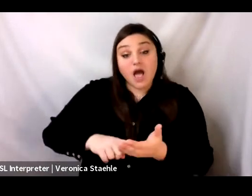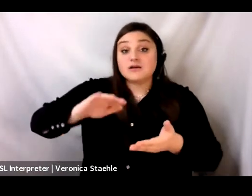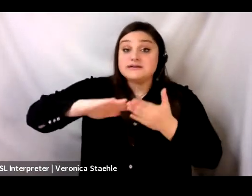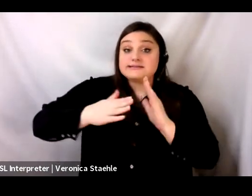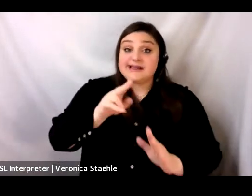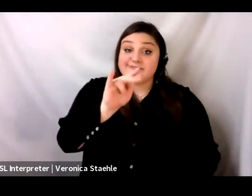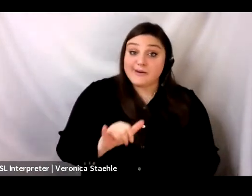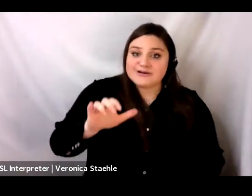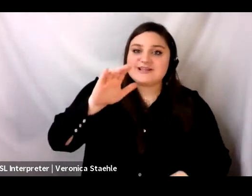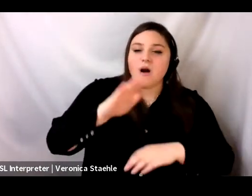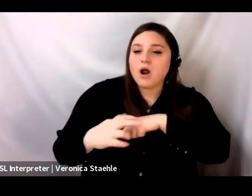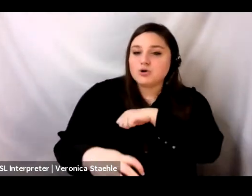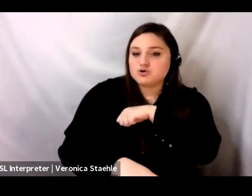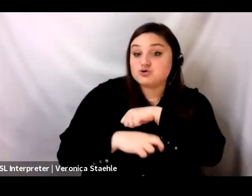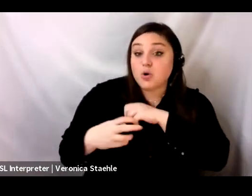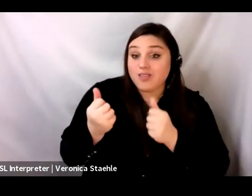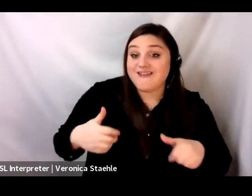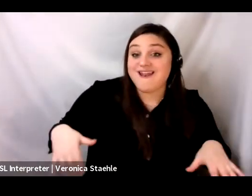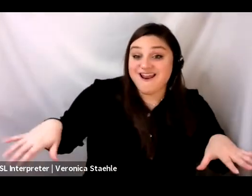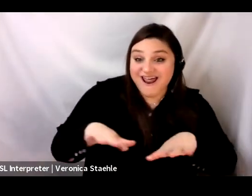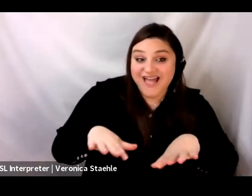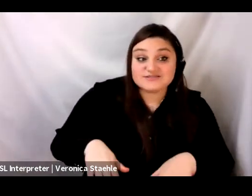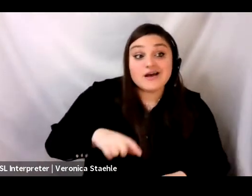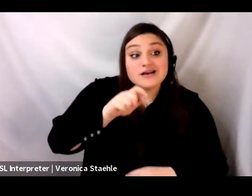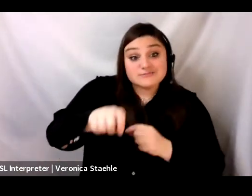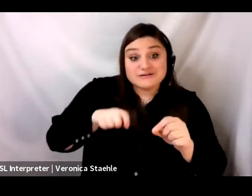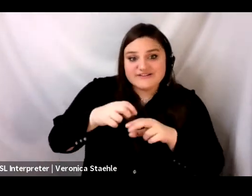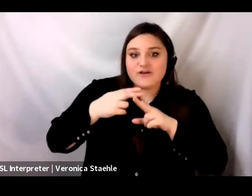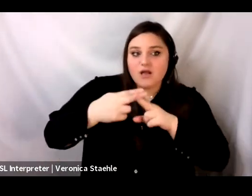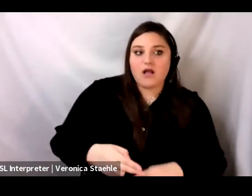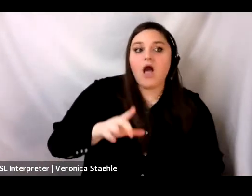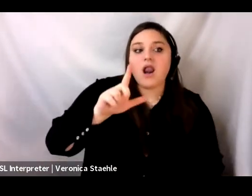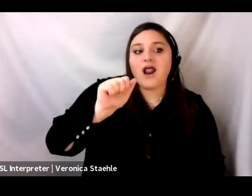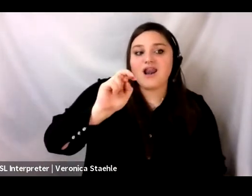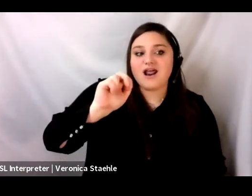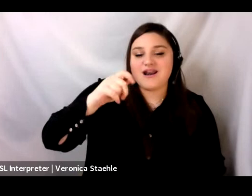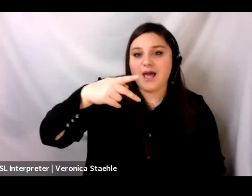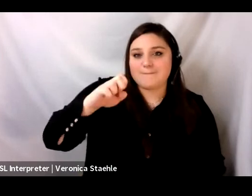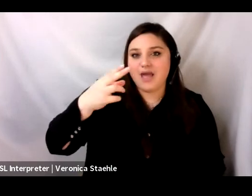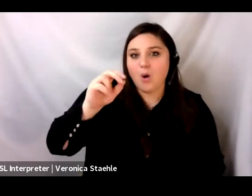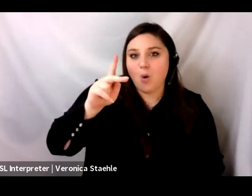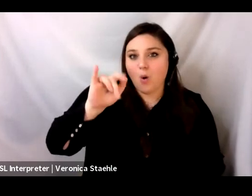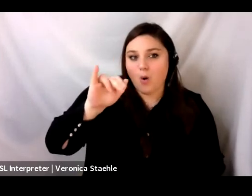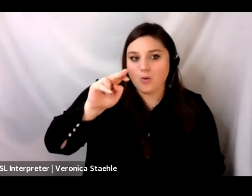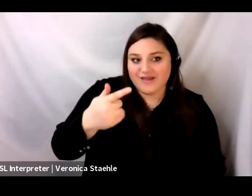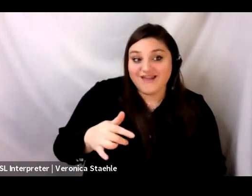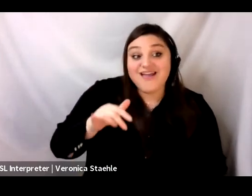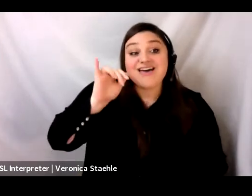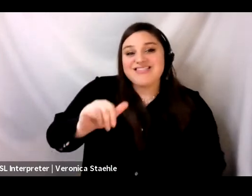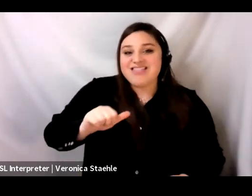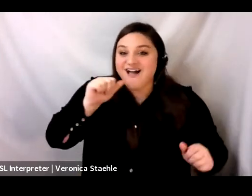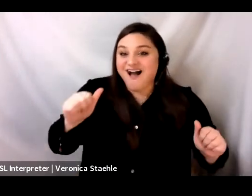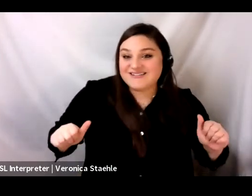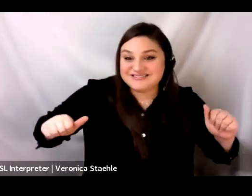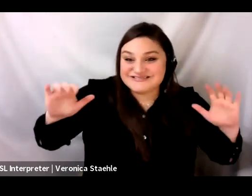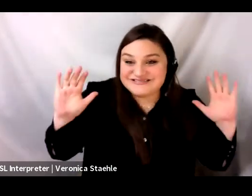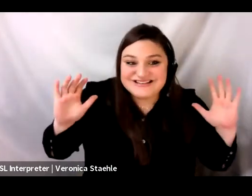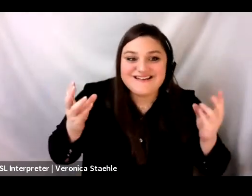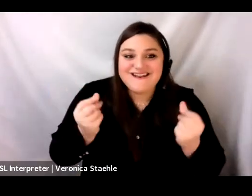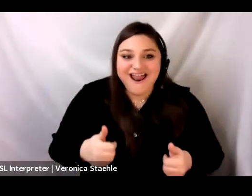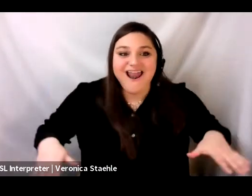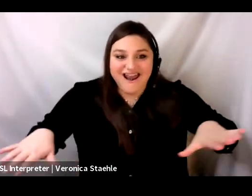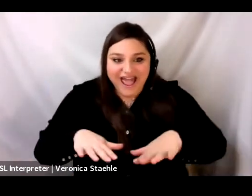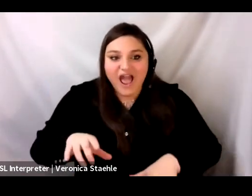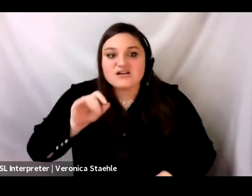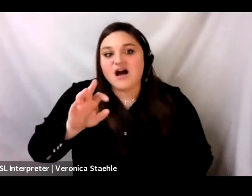More specifically, Lenapehoking, the unceded homeland of the Lenape people, who are